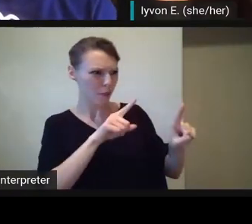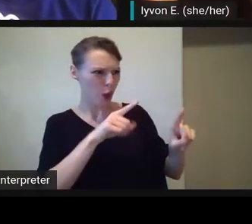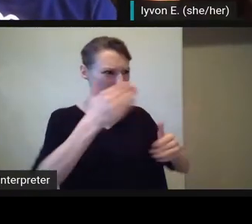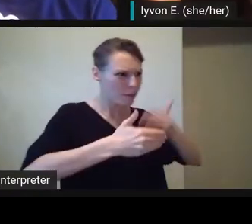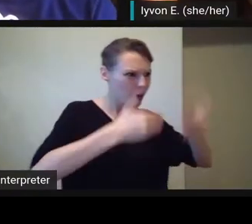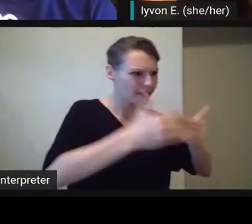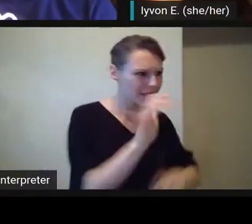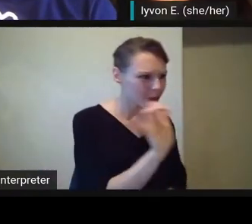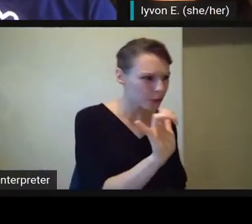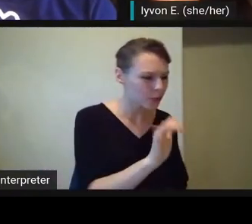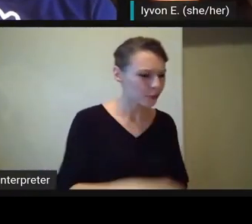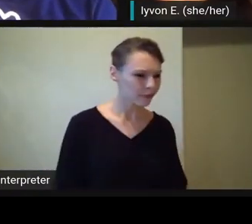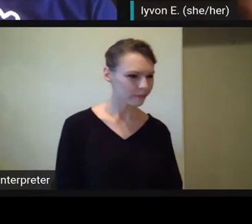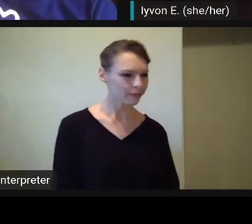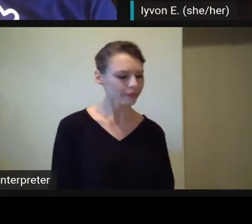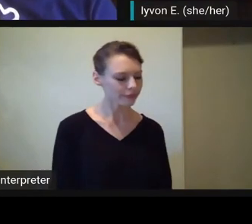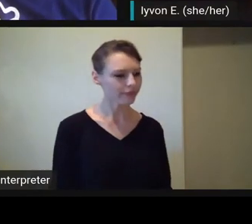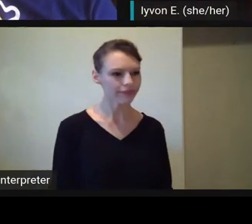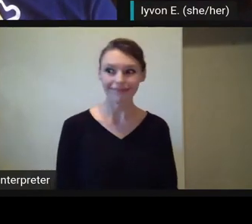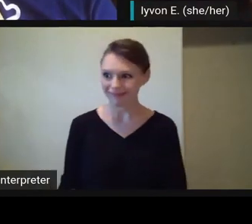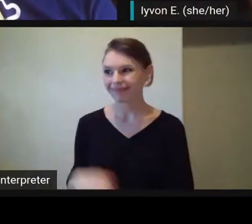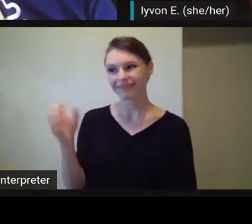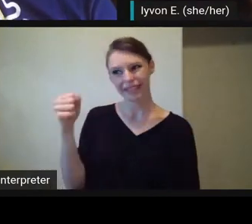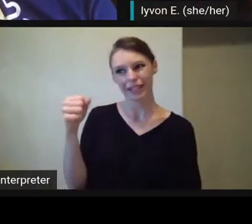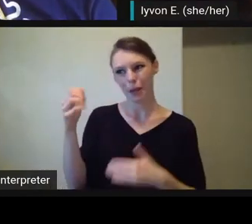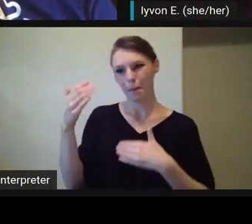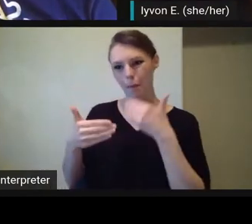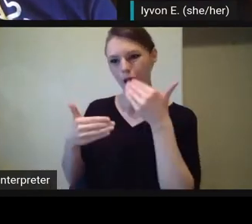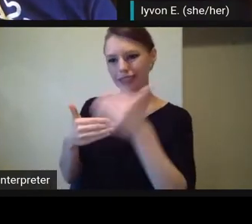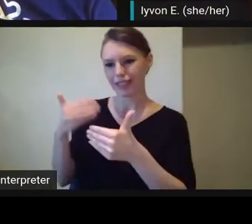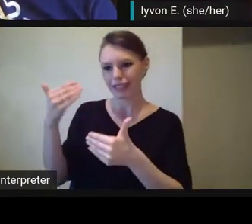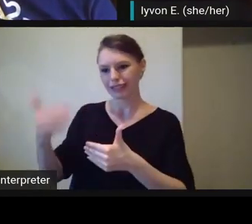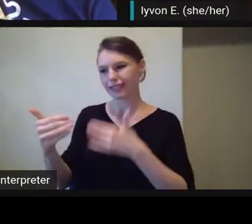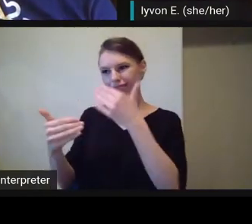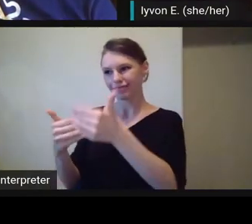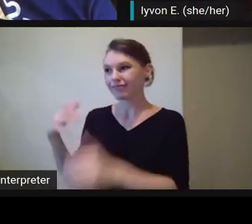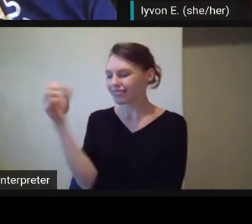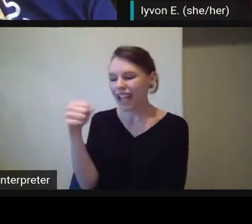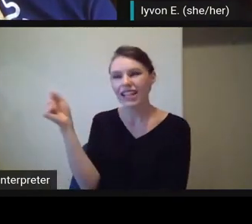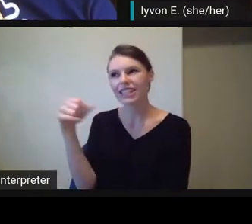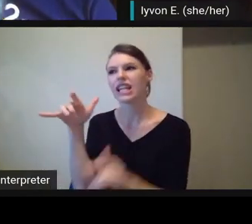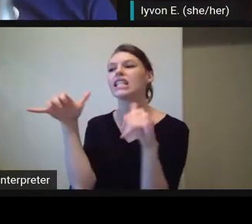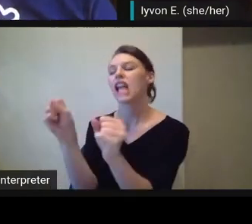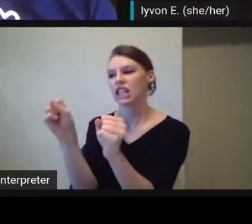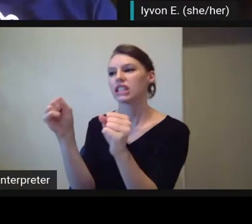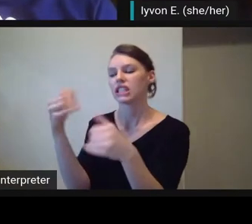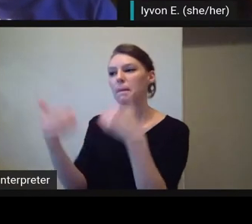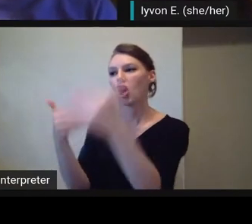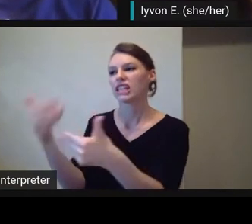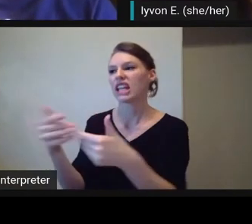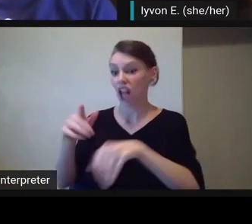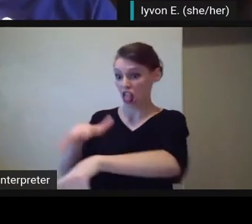Yes, process is, Rudy, we can talk about this for so long, but yes to process, to